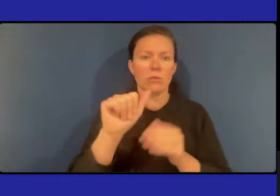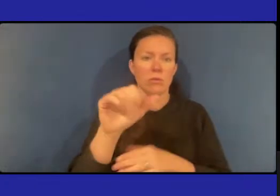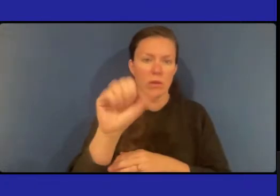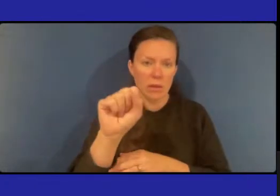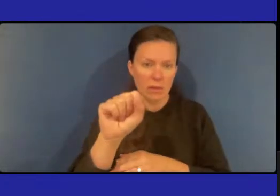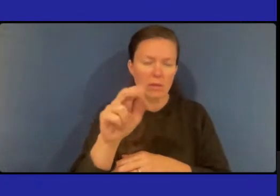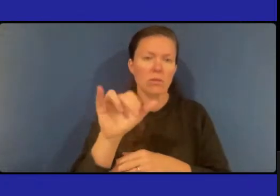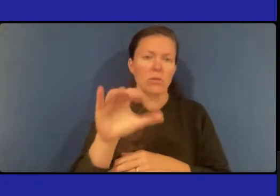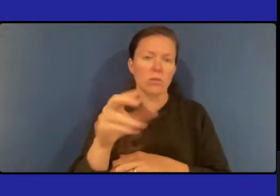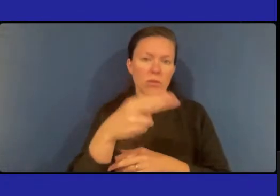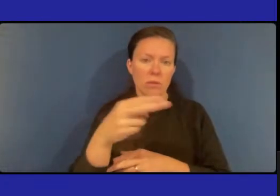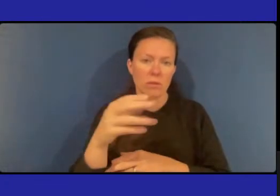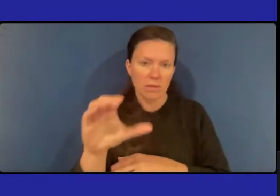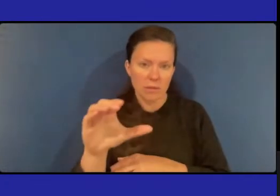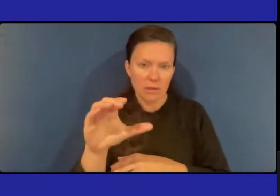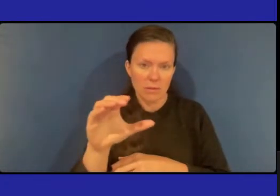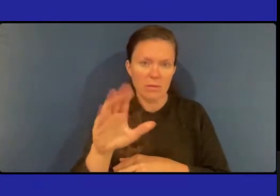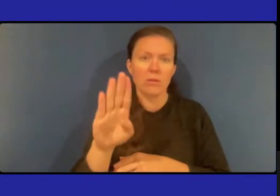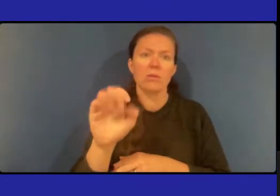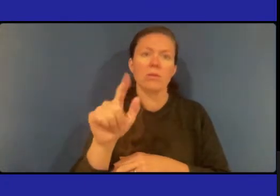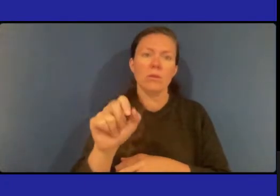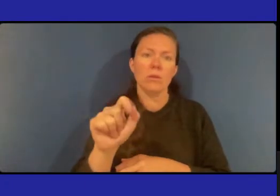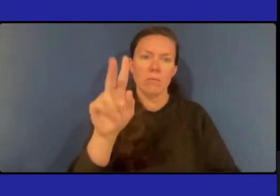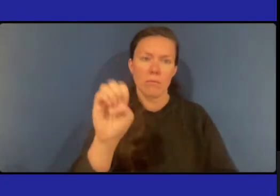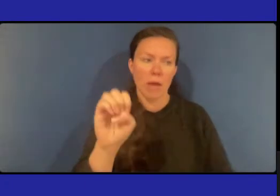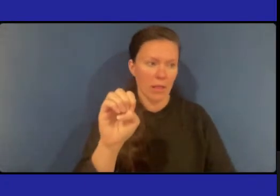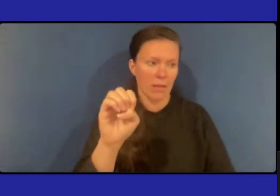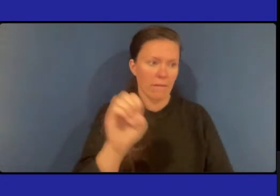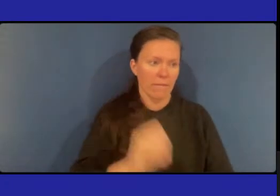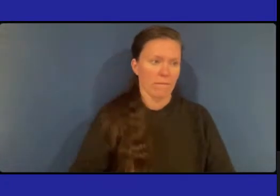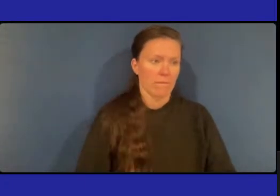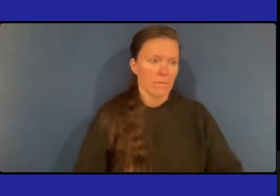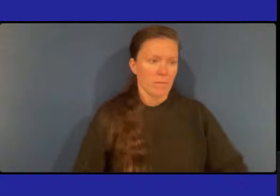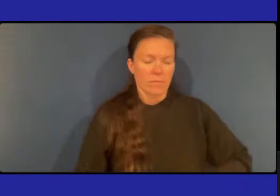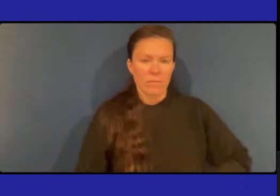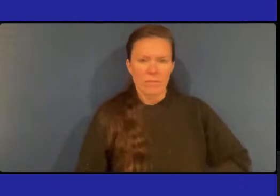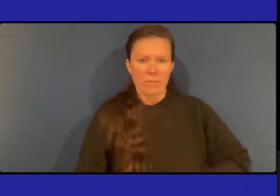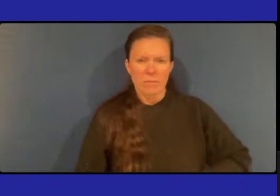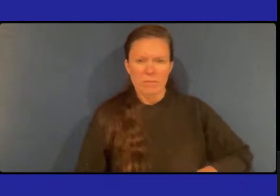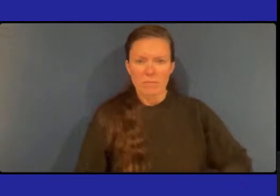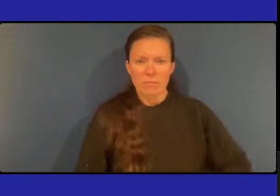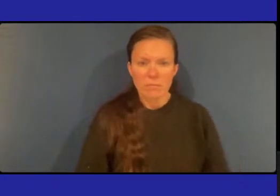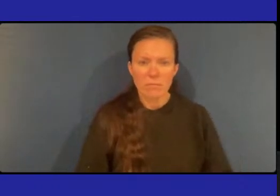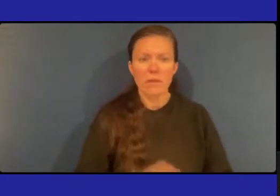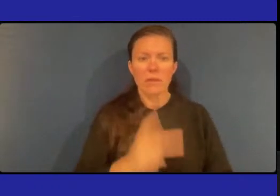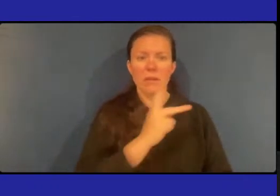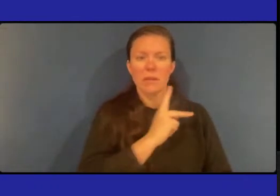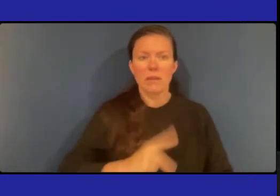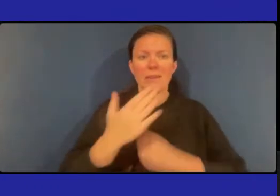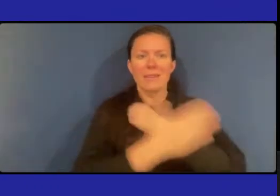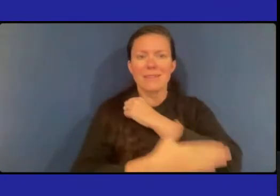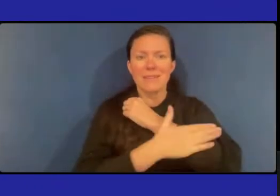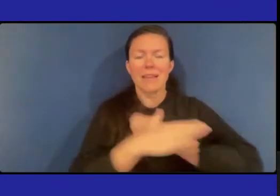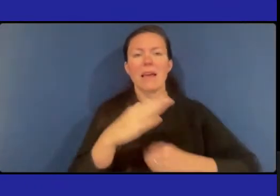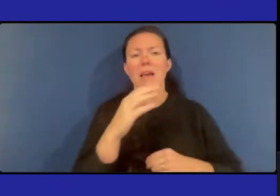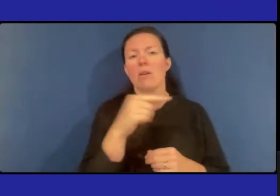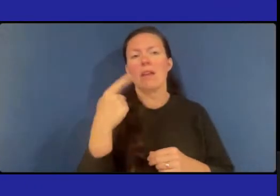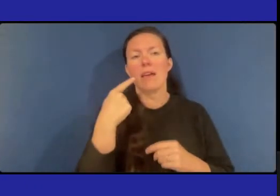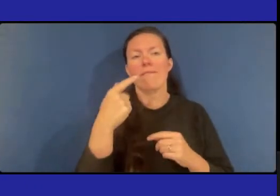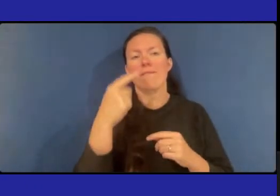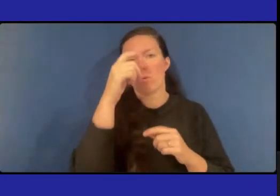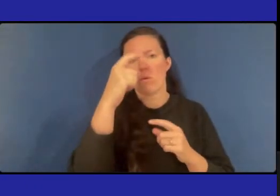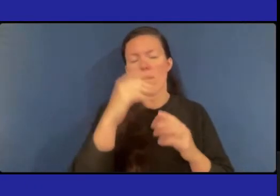City Health and Hospitals, Bellevue, Elmhurst, Jacoby, Kings County, and Lincoln as Level 1 trauma